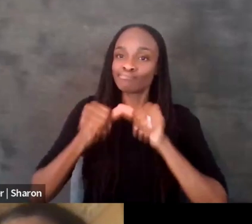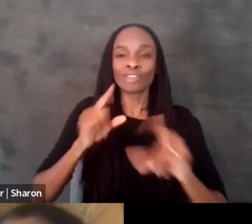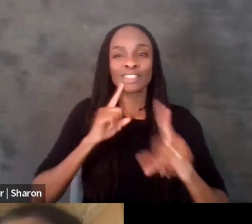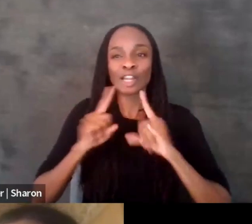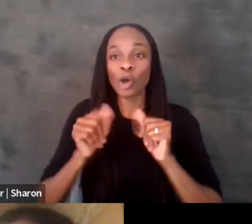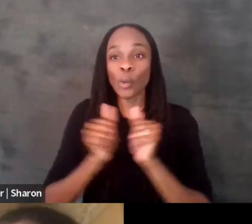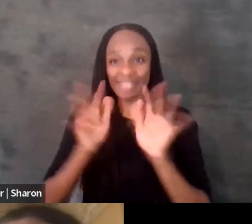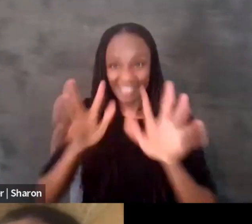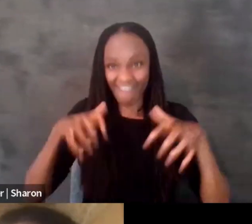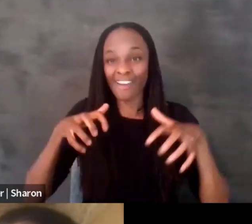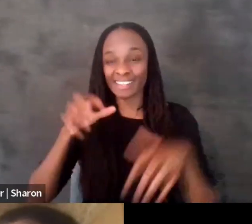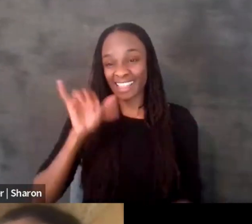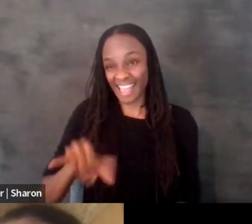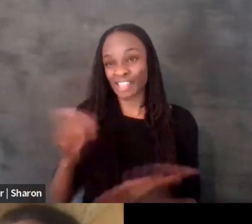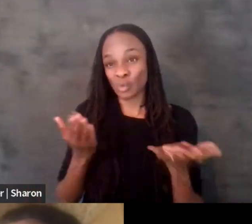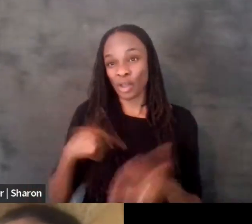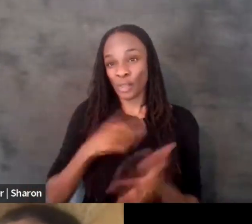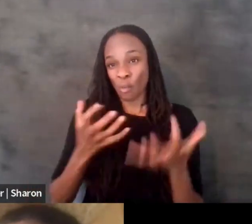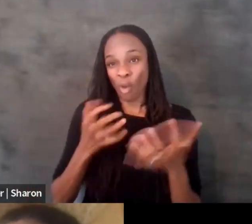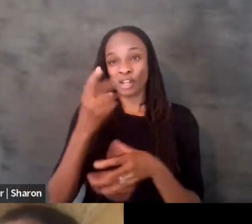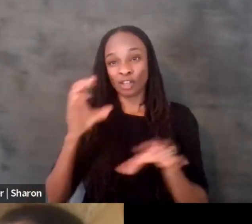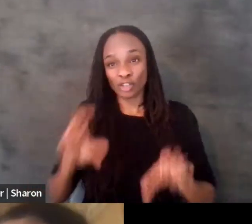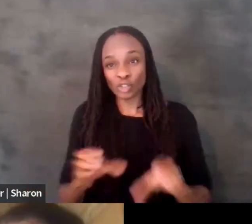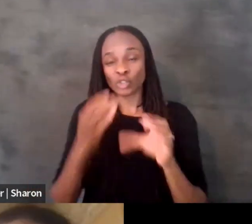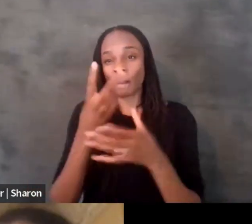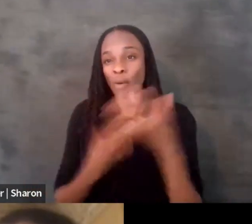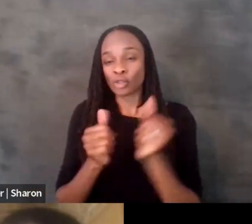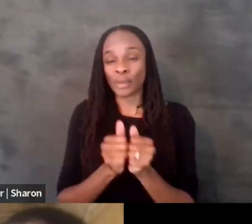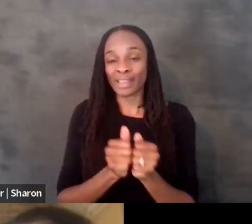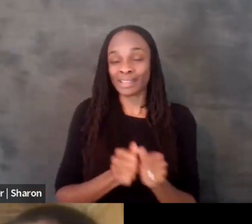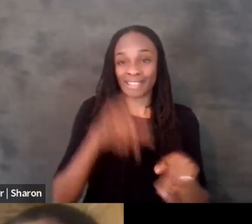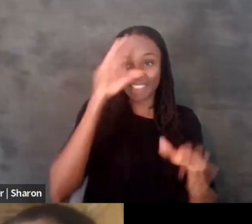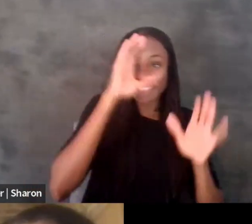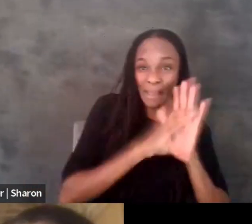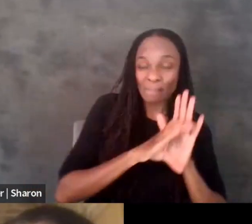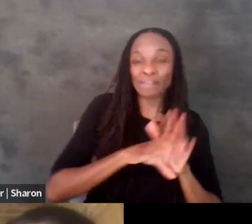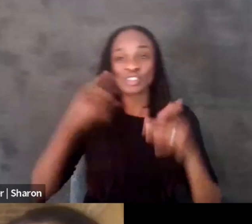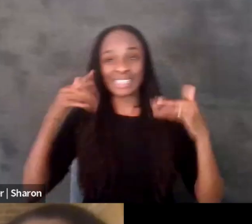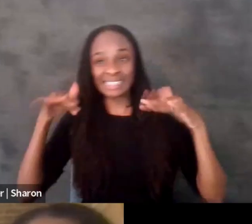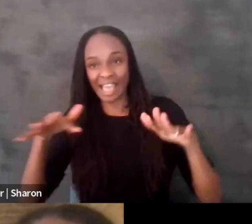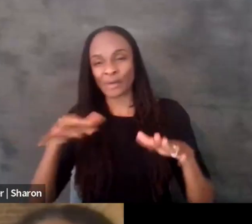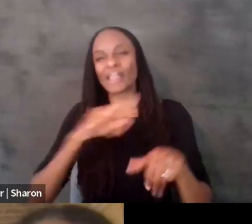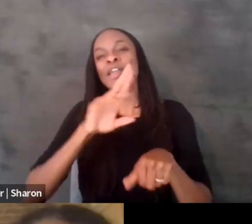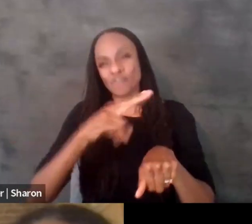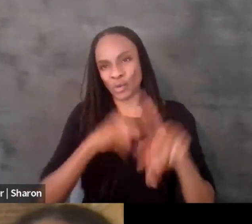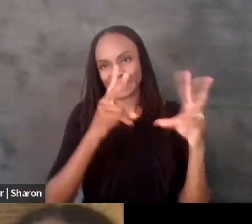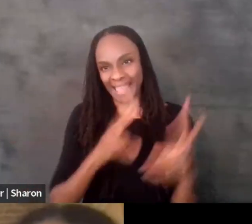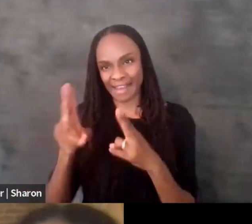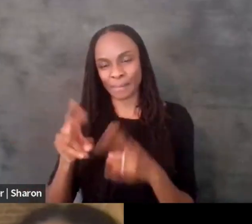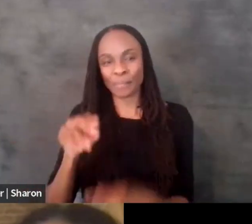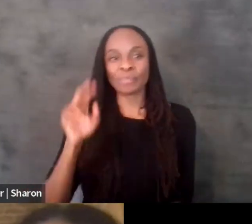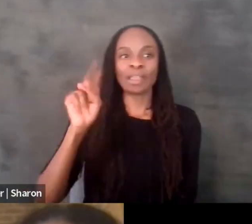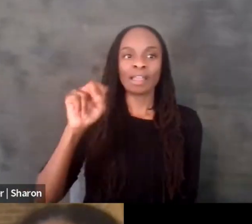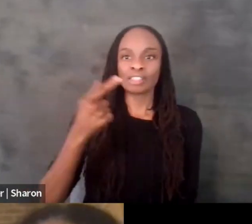audience. And that's what we were seeking to do with both image, sound, and of course the edit. Yeah, absolutely. It really makes you